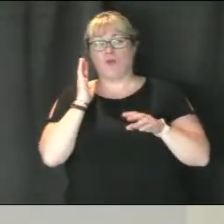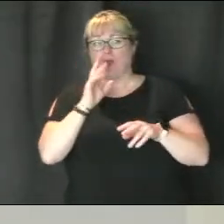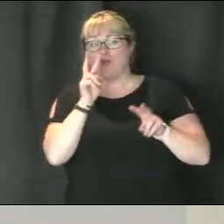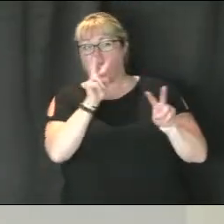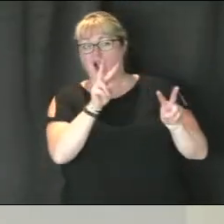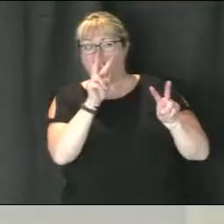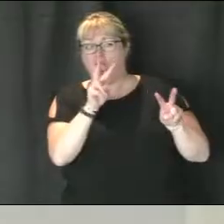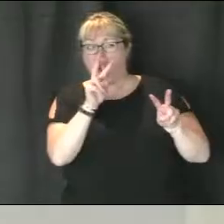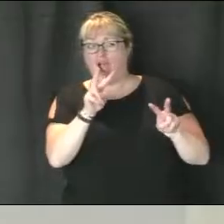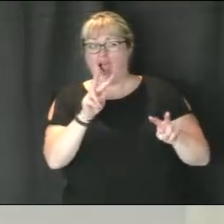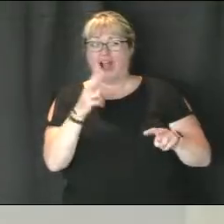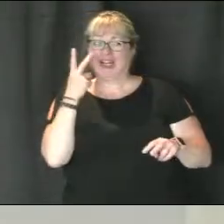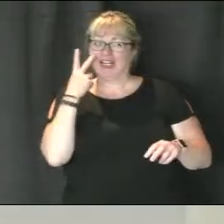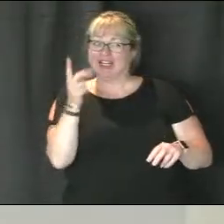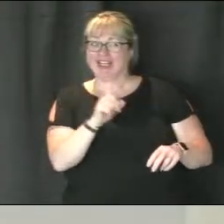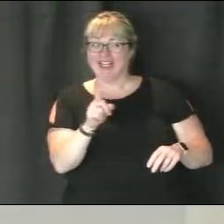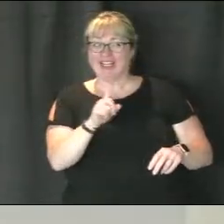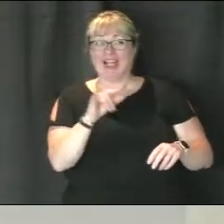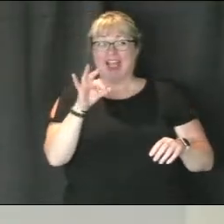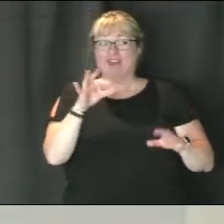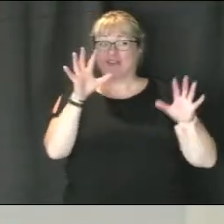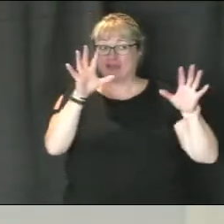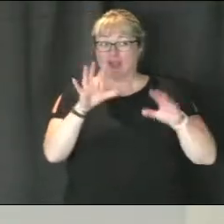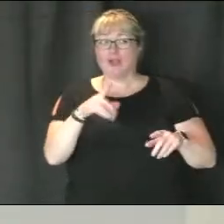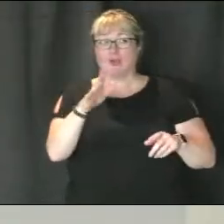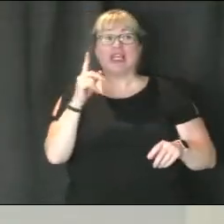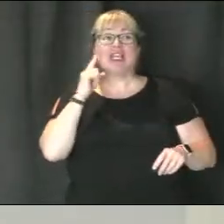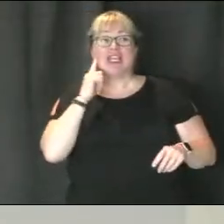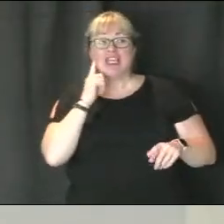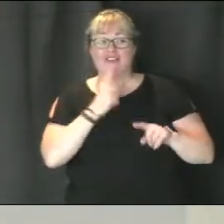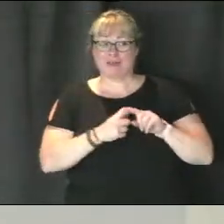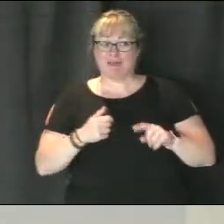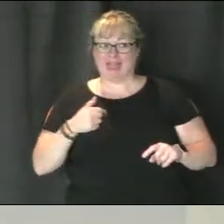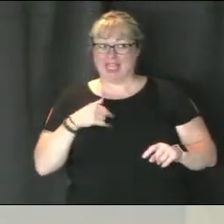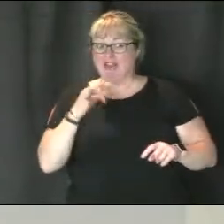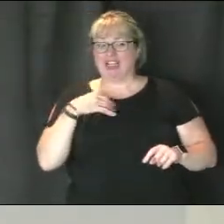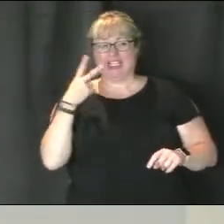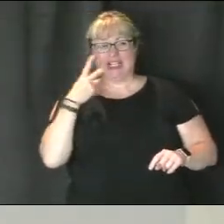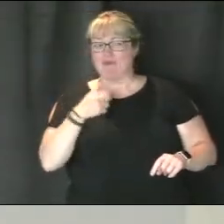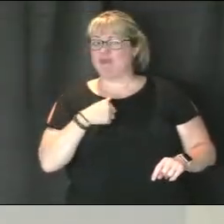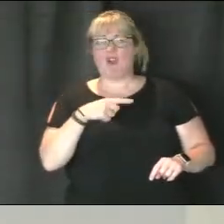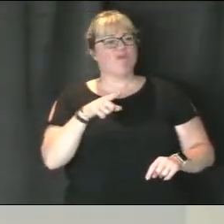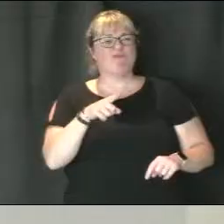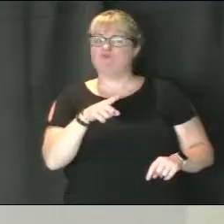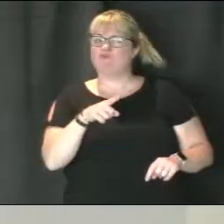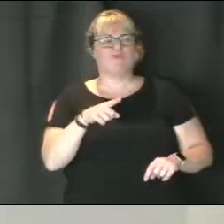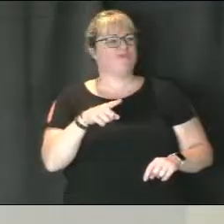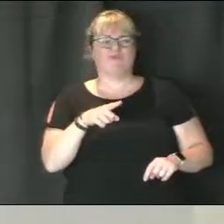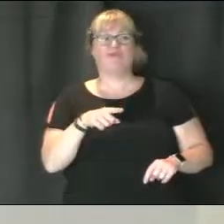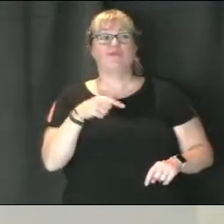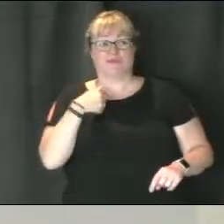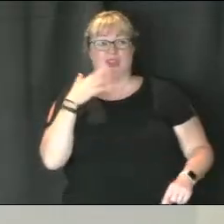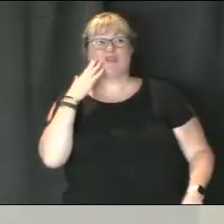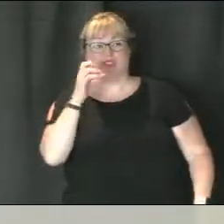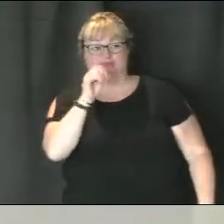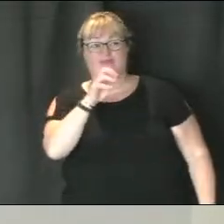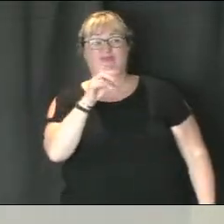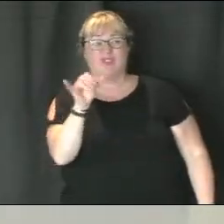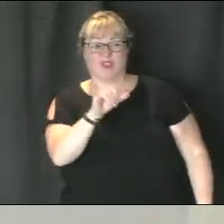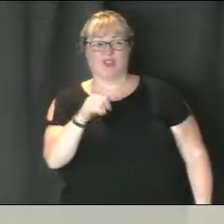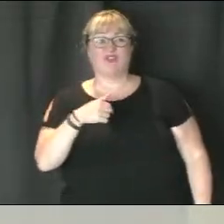looking forward, and when I see something great, you're going to be hearing all about it, and when I see something that's an issue, you're going to be hearing all about